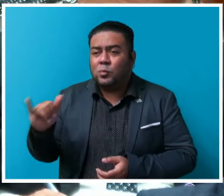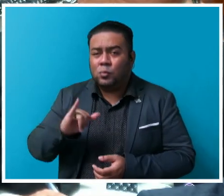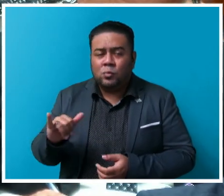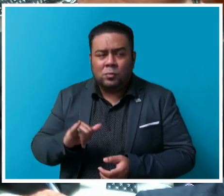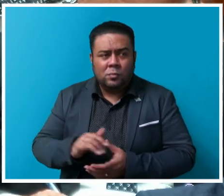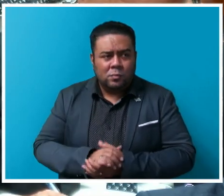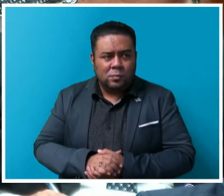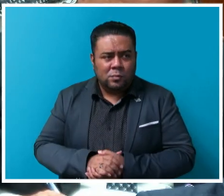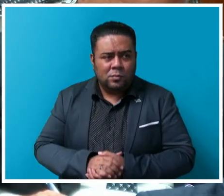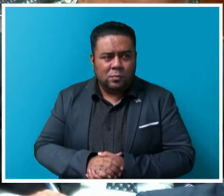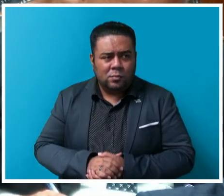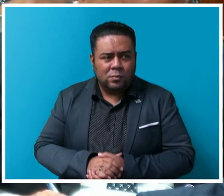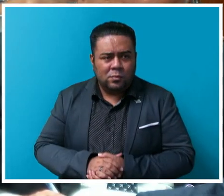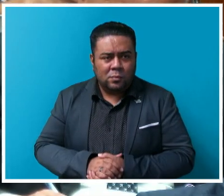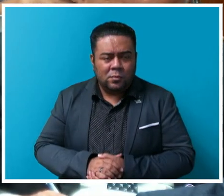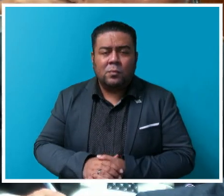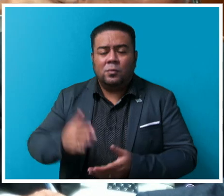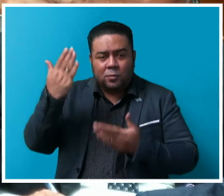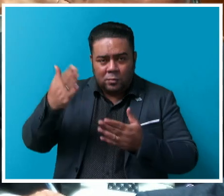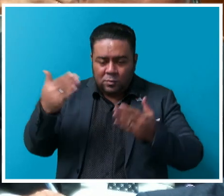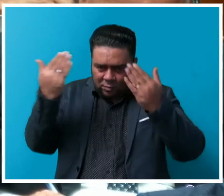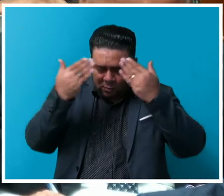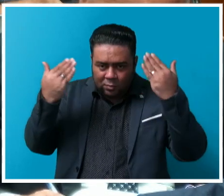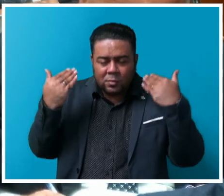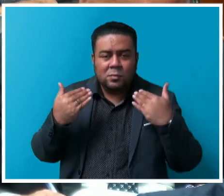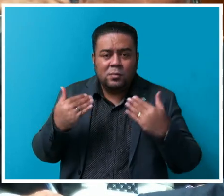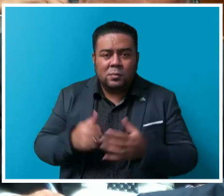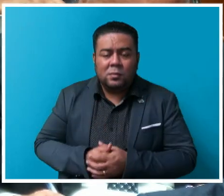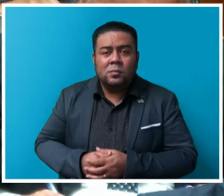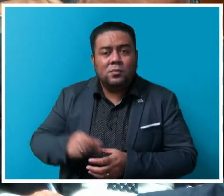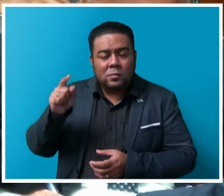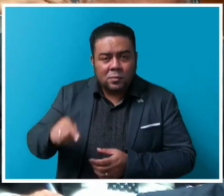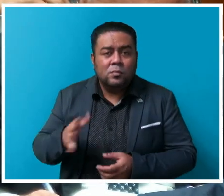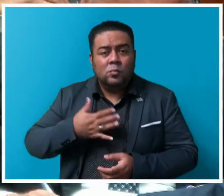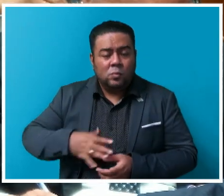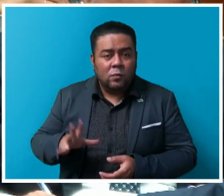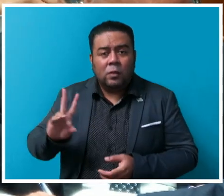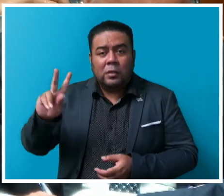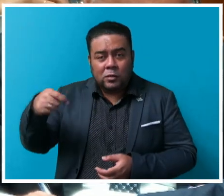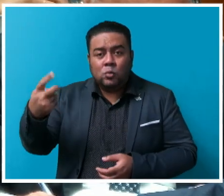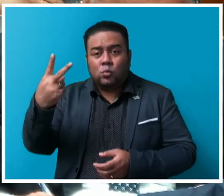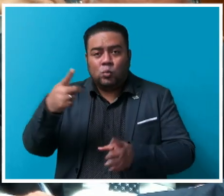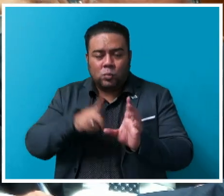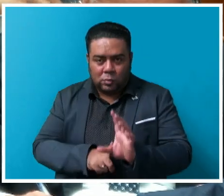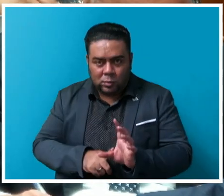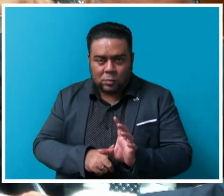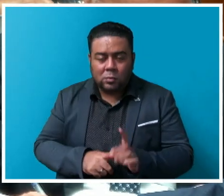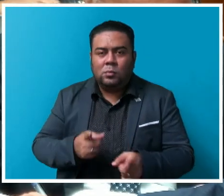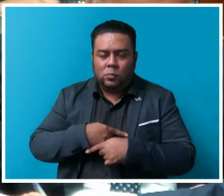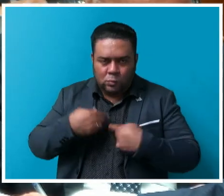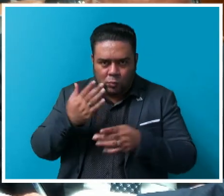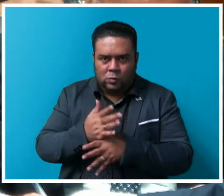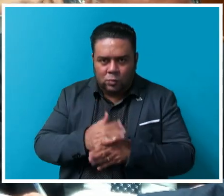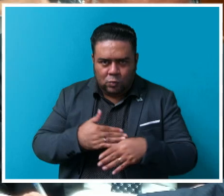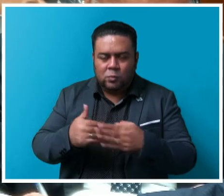point. Honorable Speaker, and this augurs well for the next 2 years as we work together to